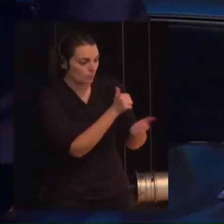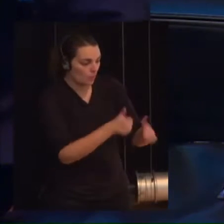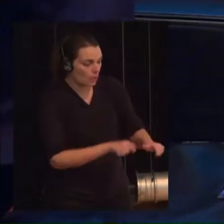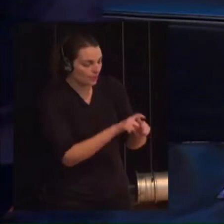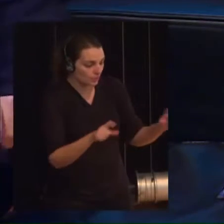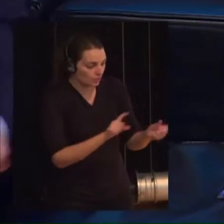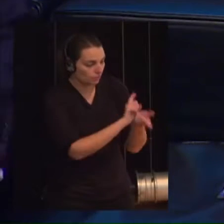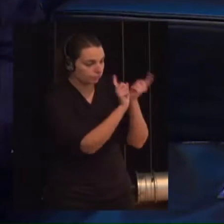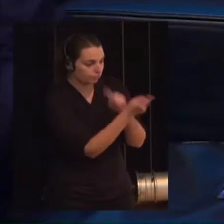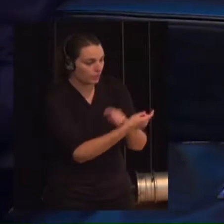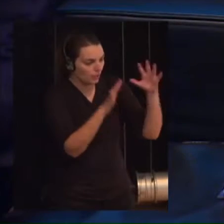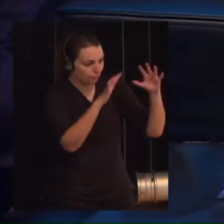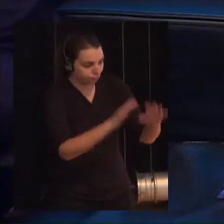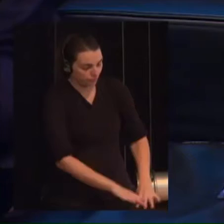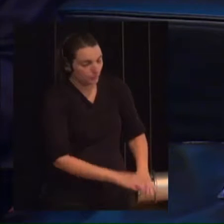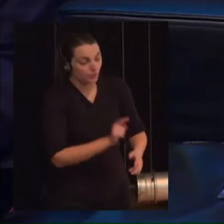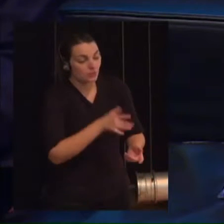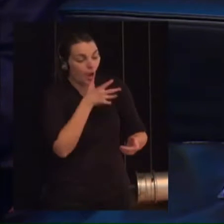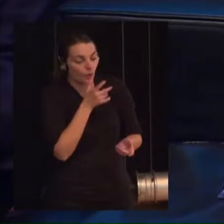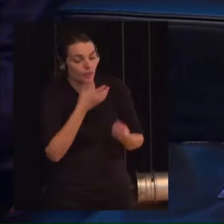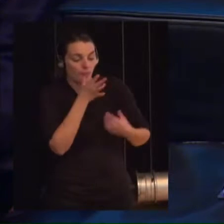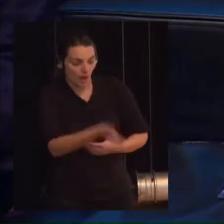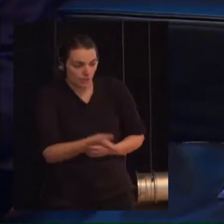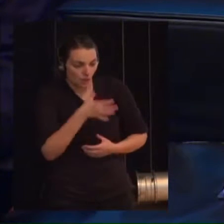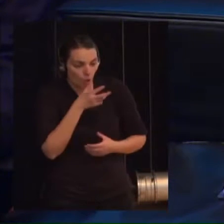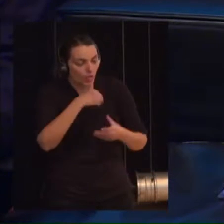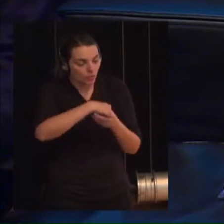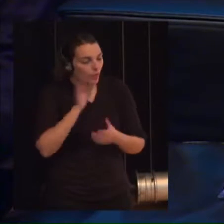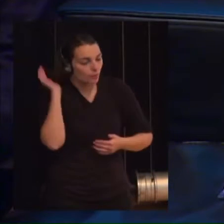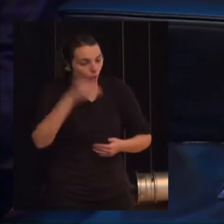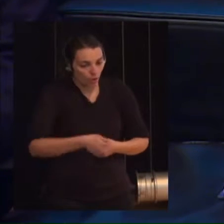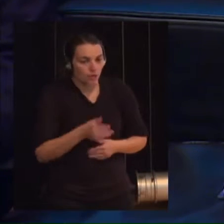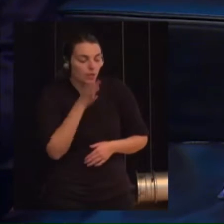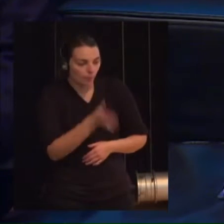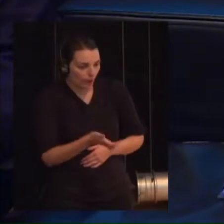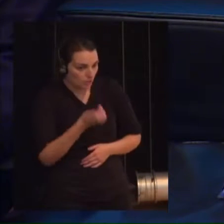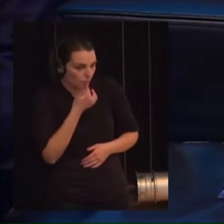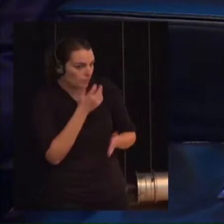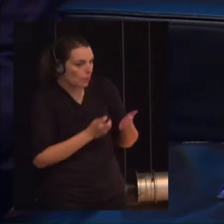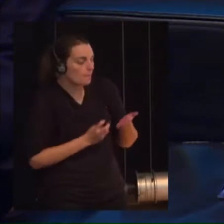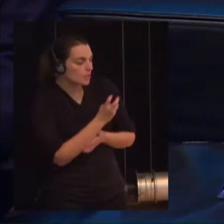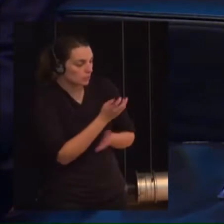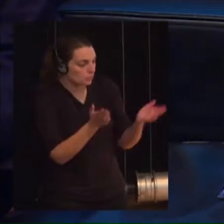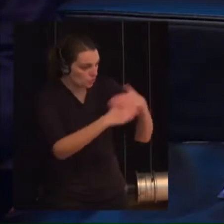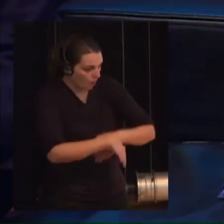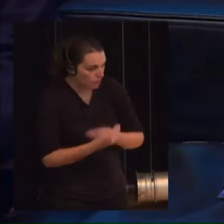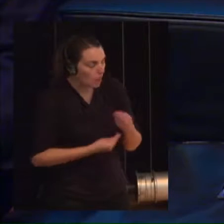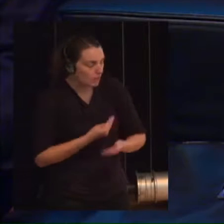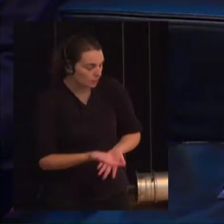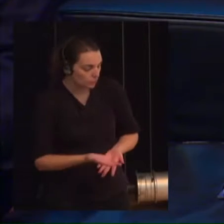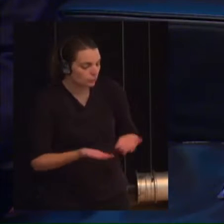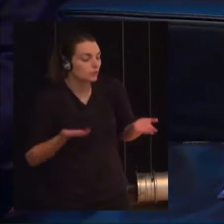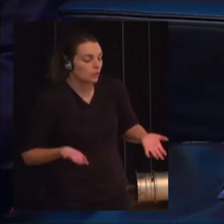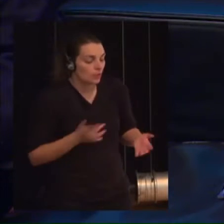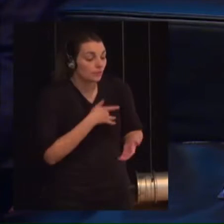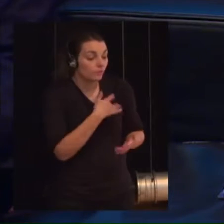going to happen, you know, to democracy if we don't have journalism, I do think that philanthropy has a huge role to play